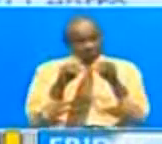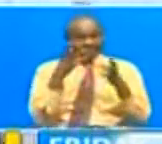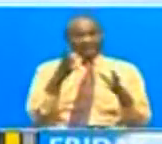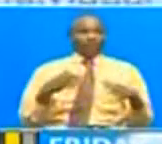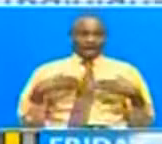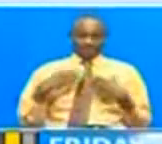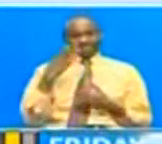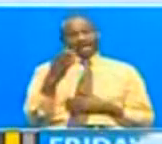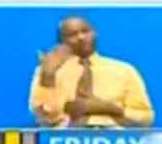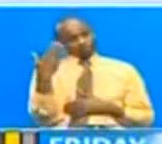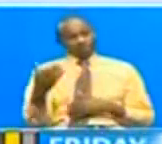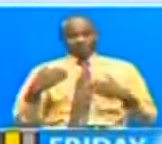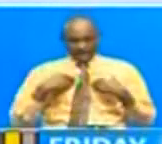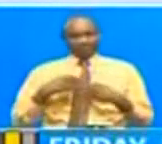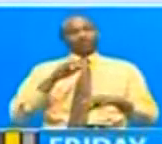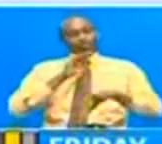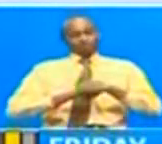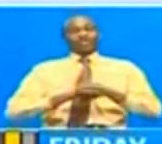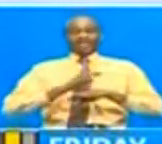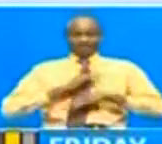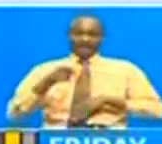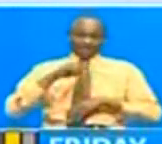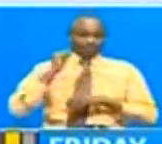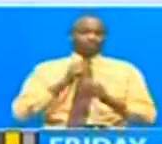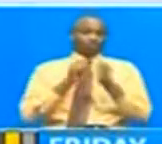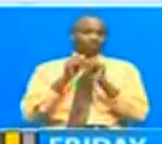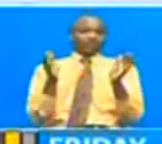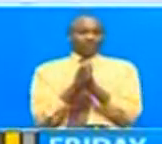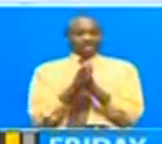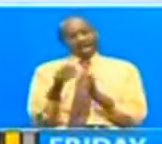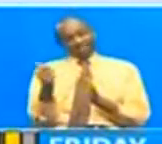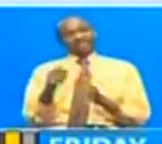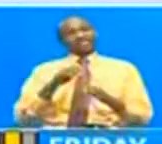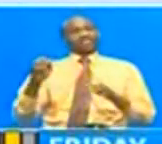and the document we have is good enough for us to be competitive within the region just like that.